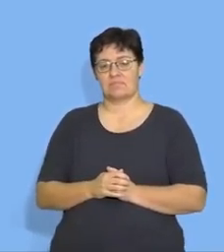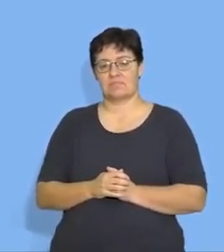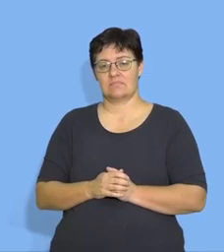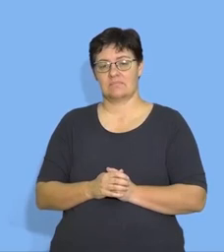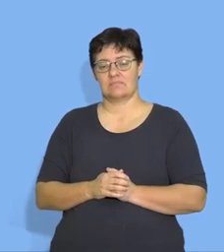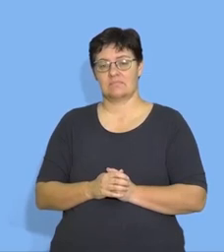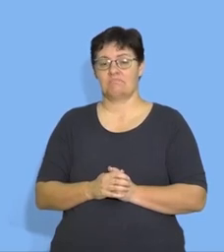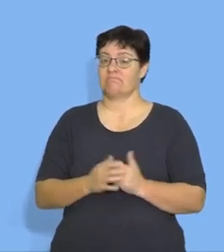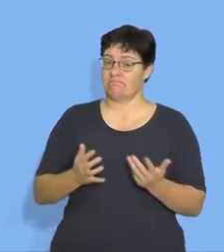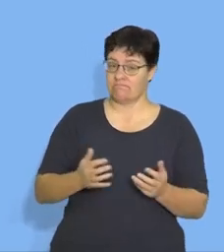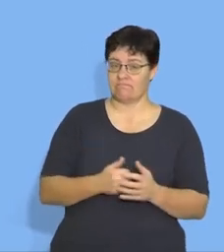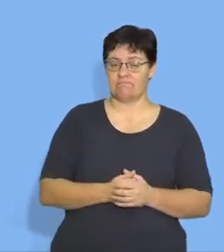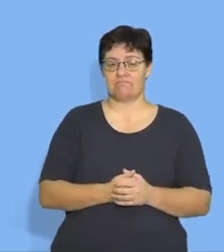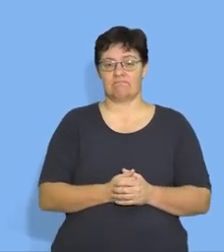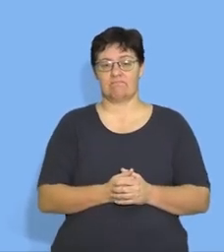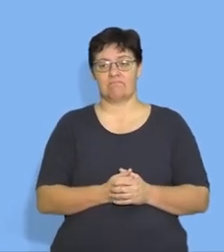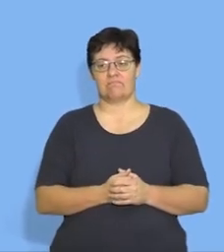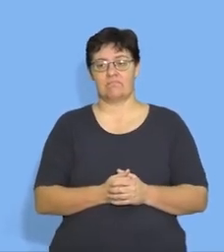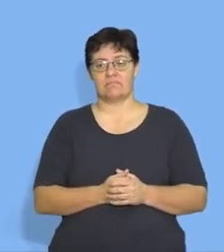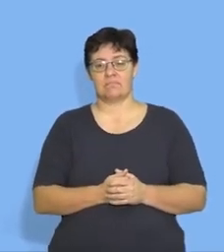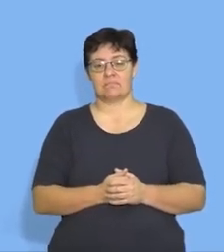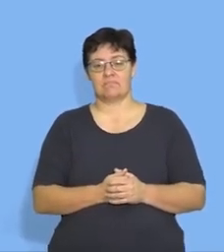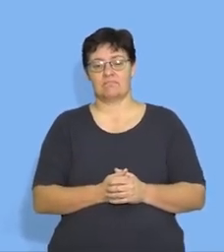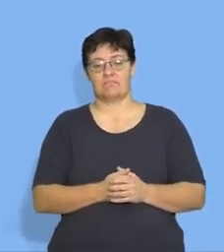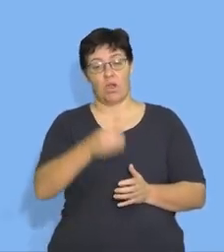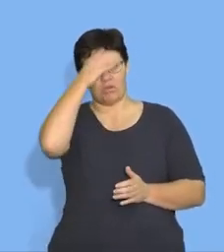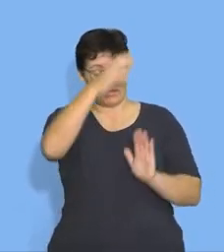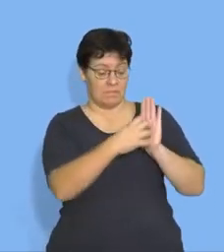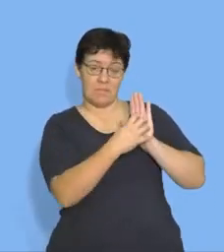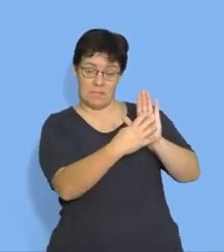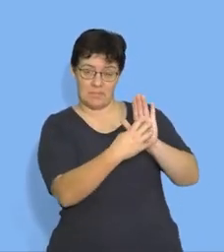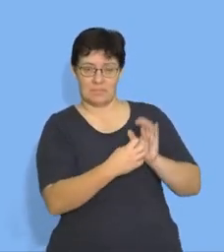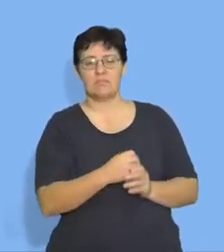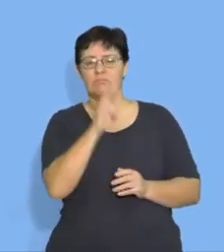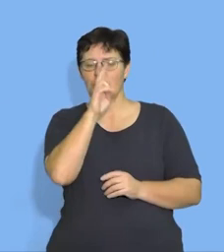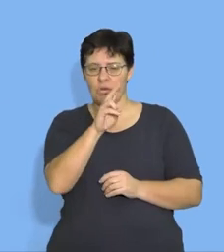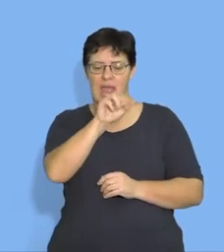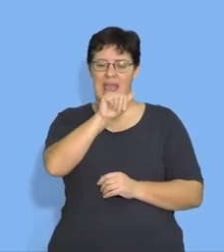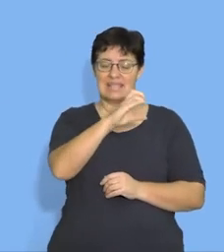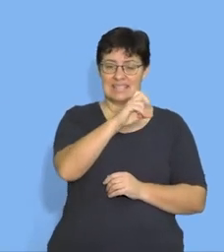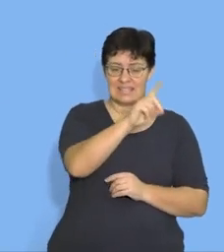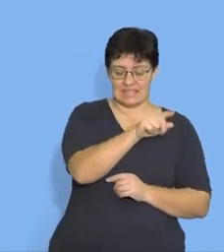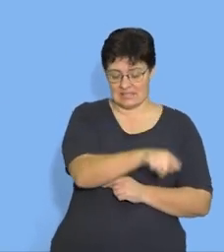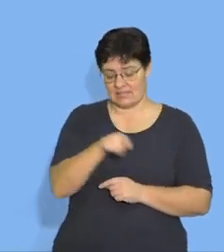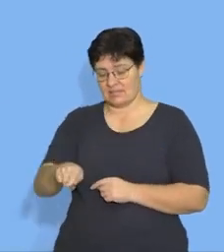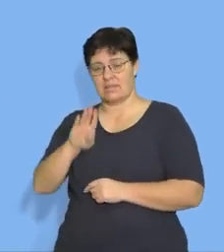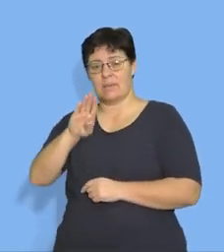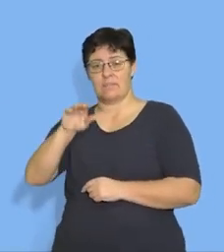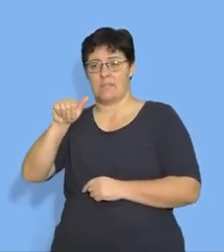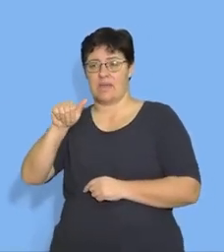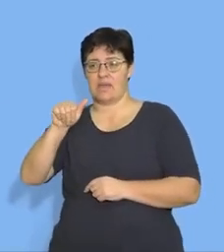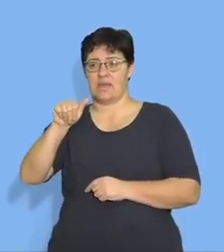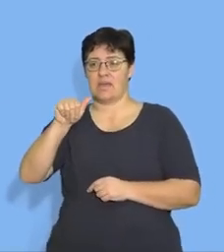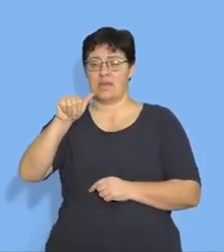Right. Now, we are going to look at acids and bases in terms of theories under the